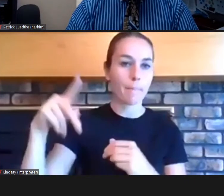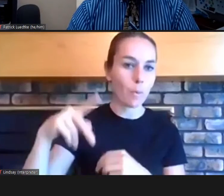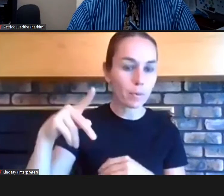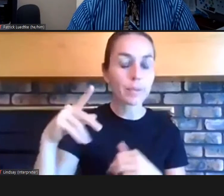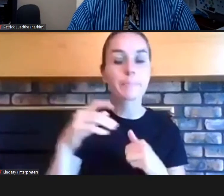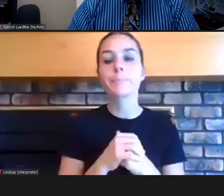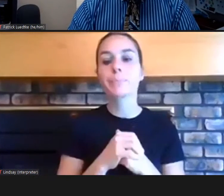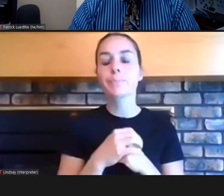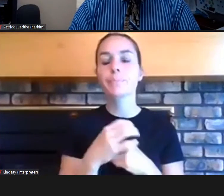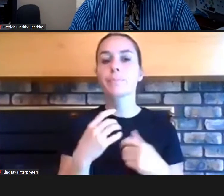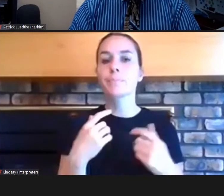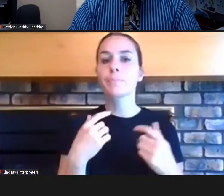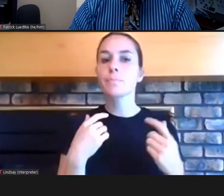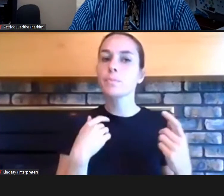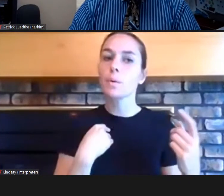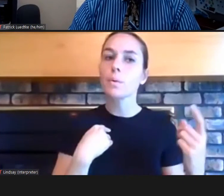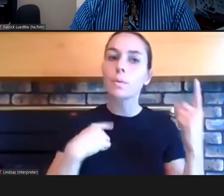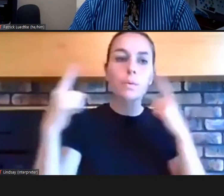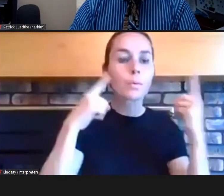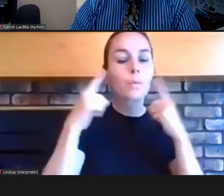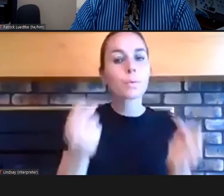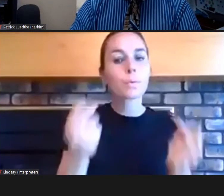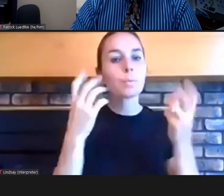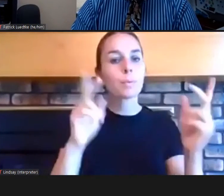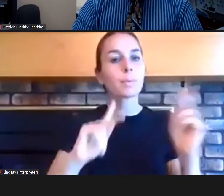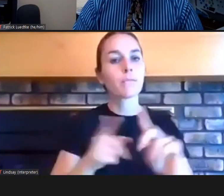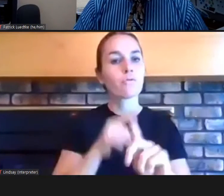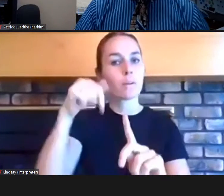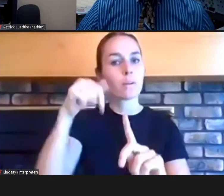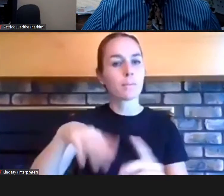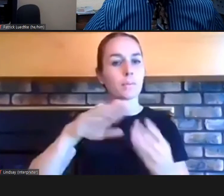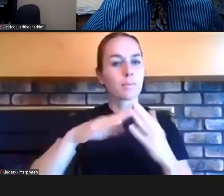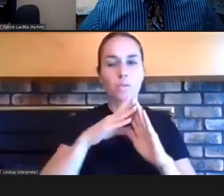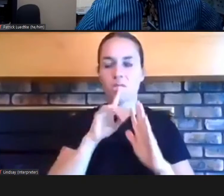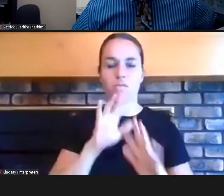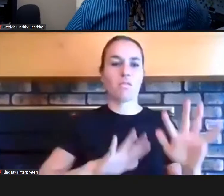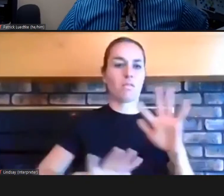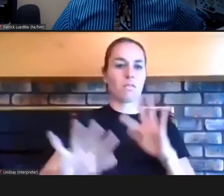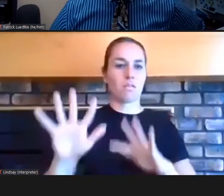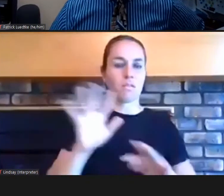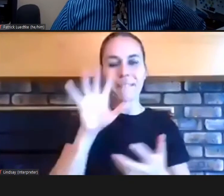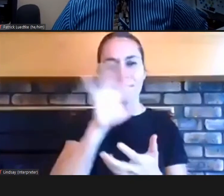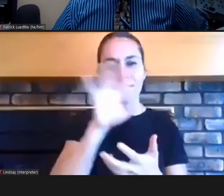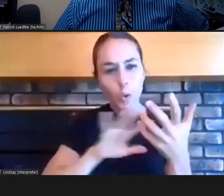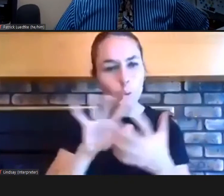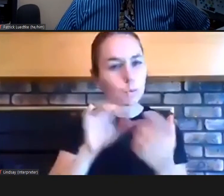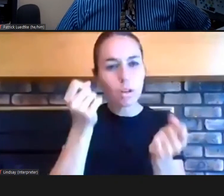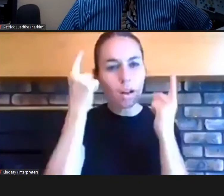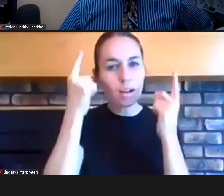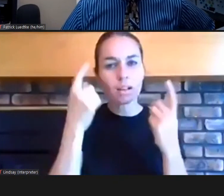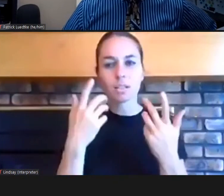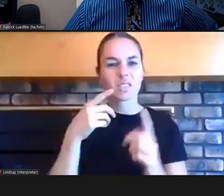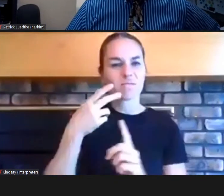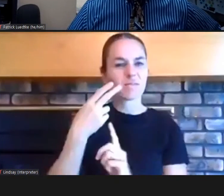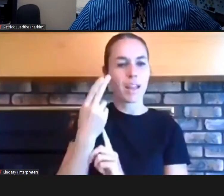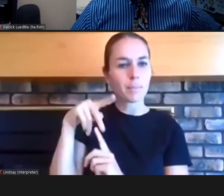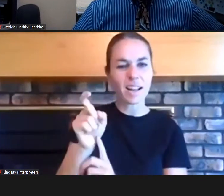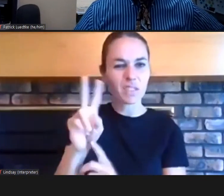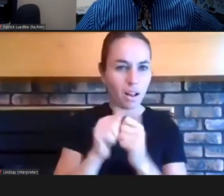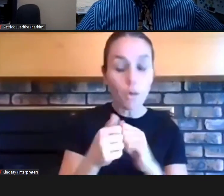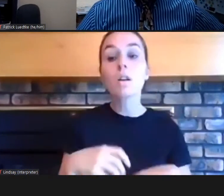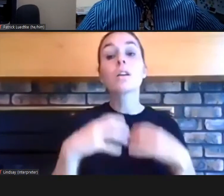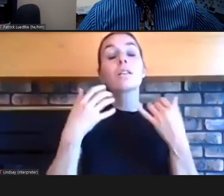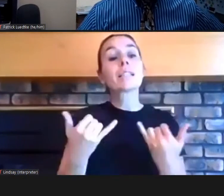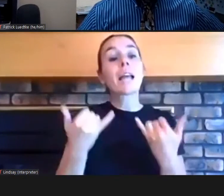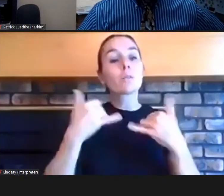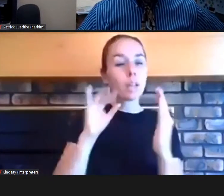express confusion and a lack of understanding around HMPXV. Because we're still learning about this virus,